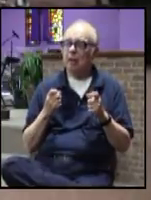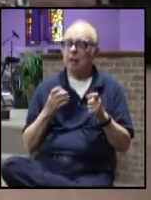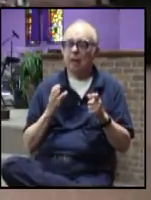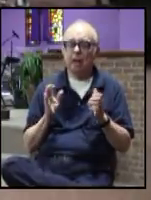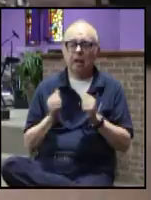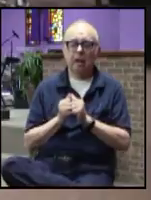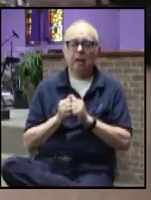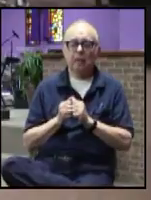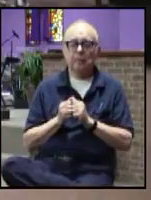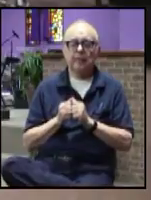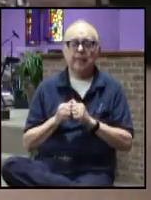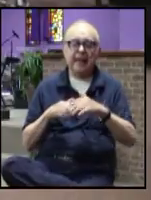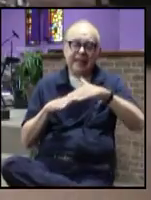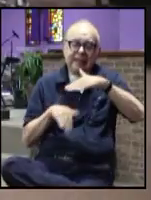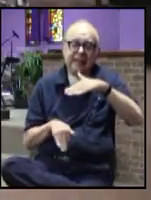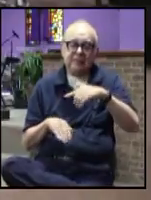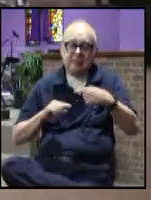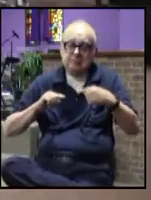with less pain.